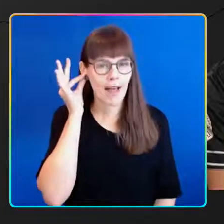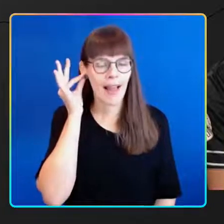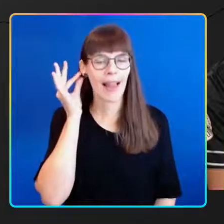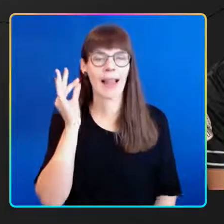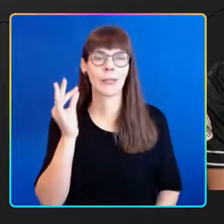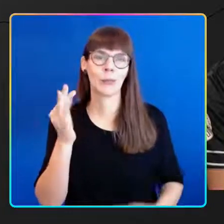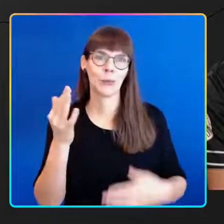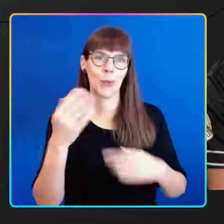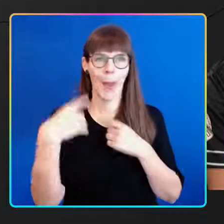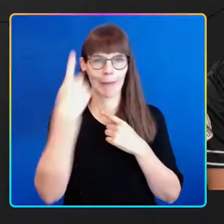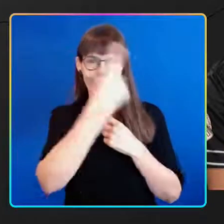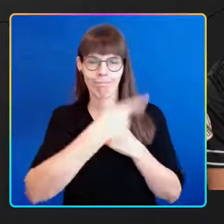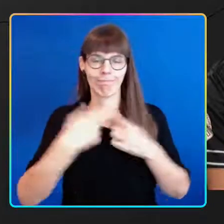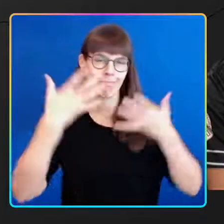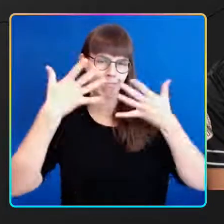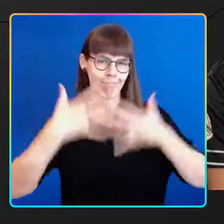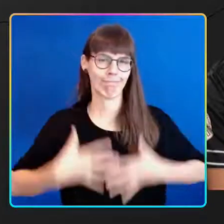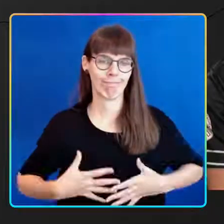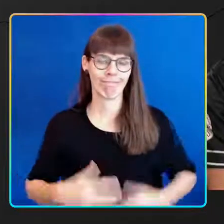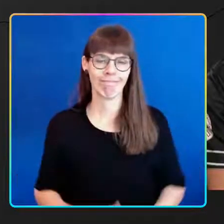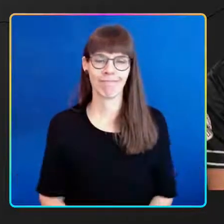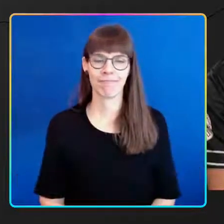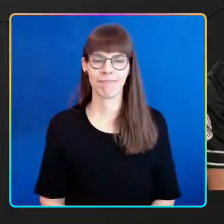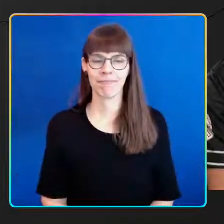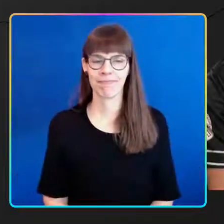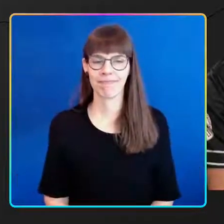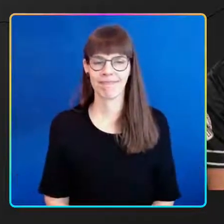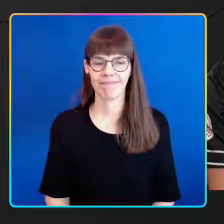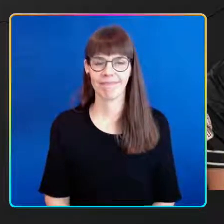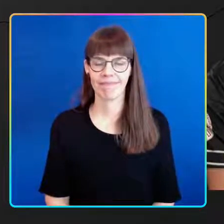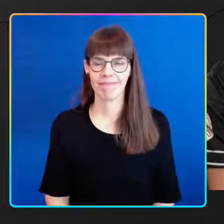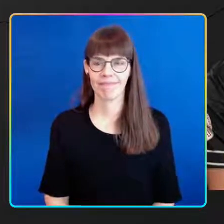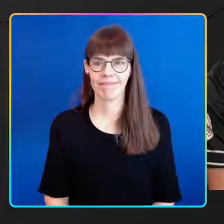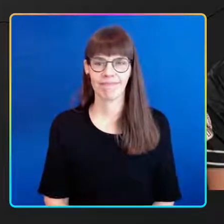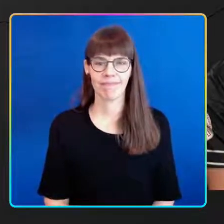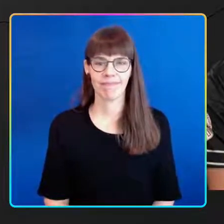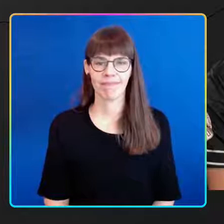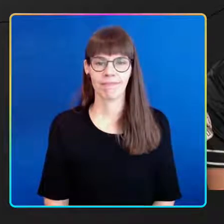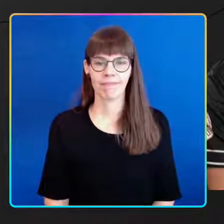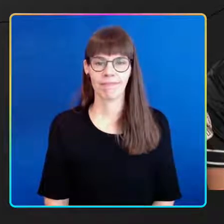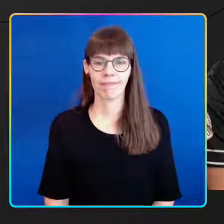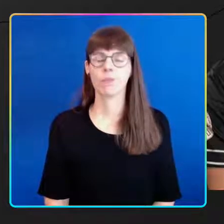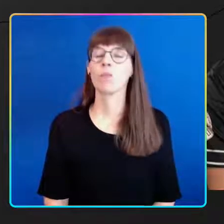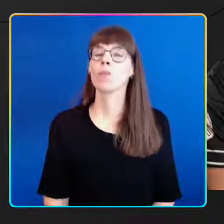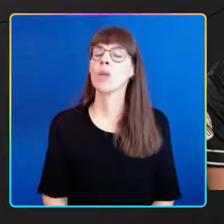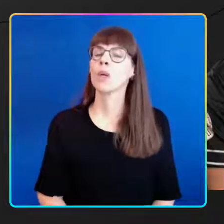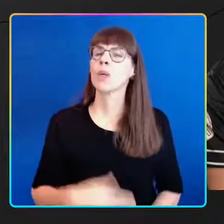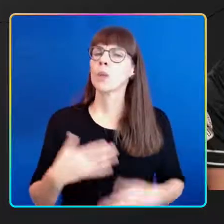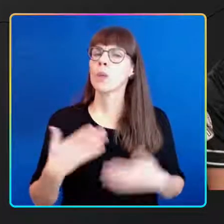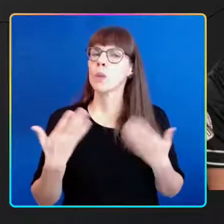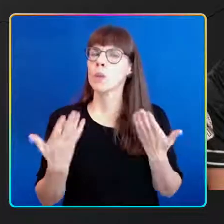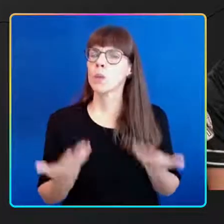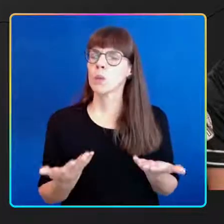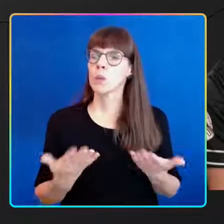idea of how I'm wearing today. So just starting to answer your question. So